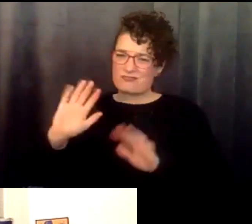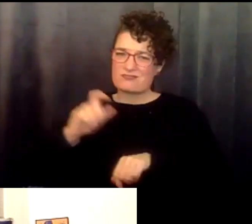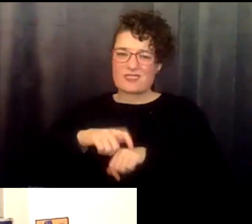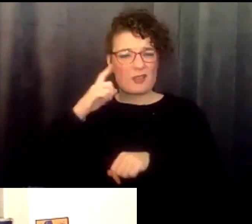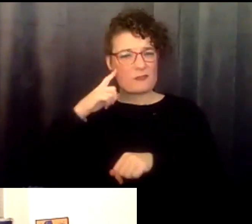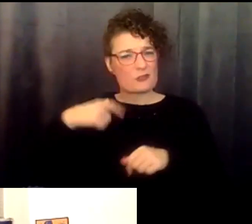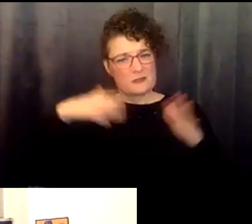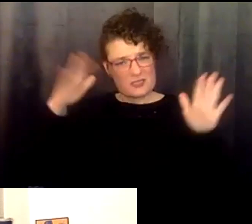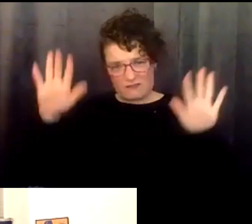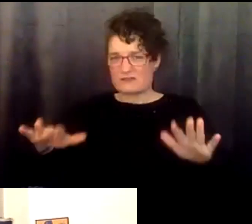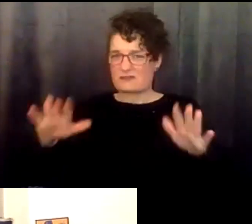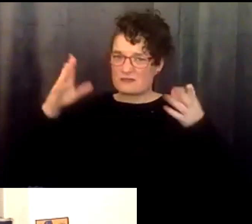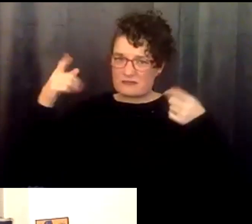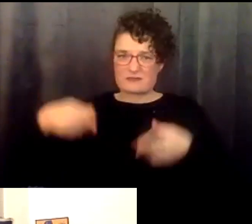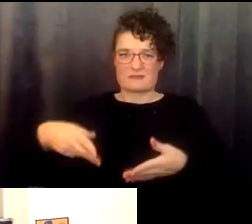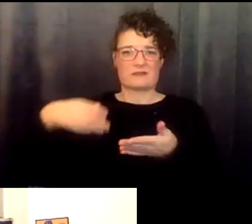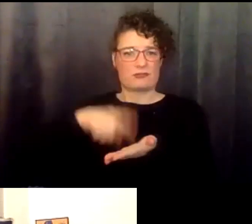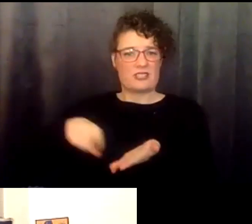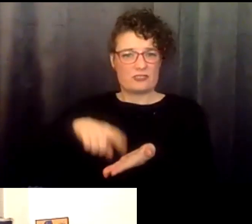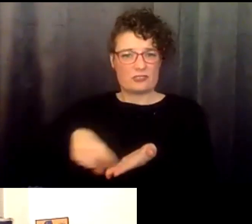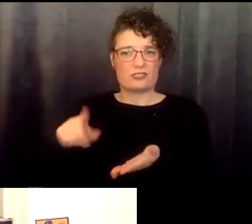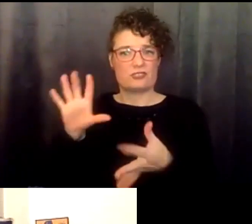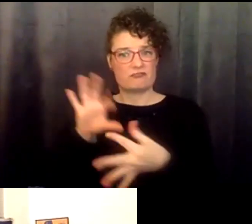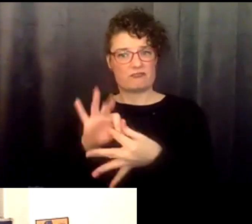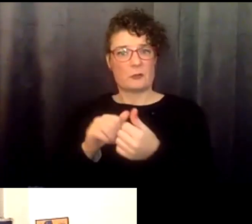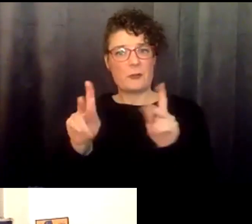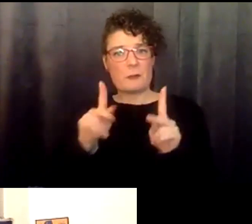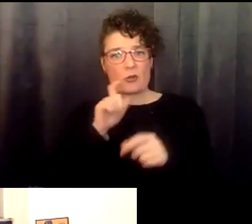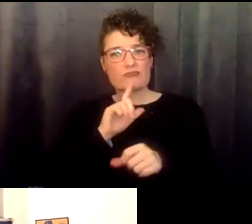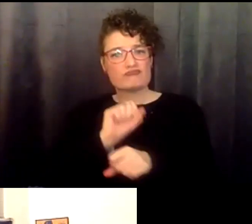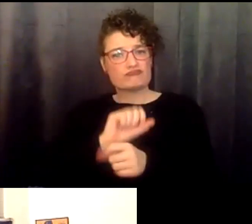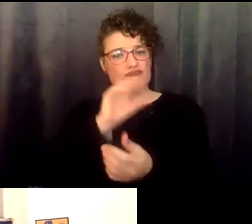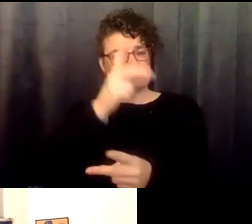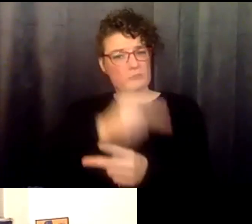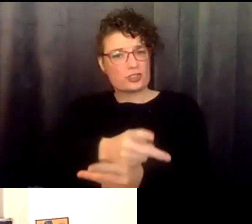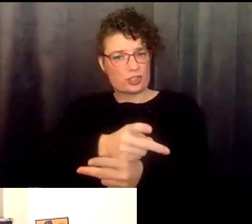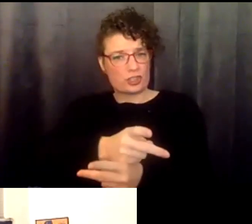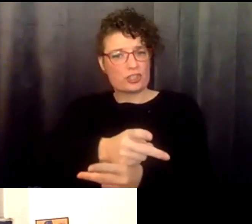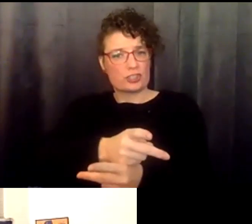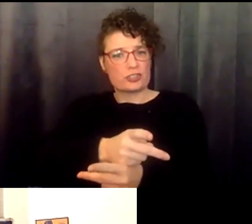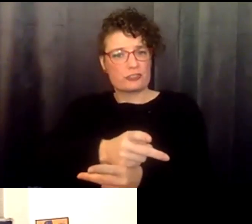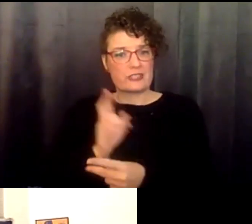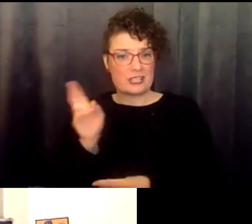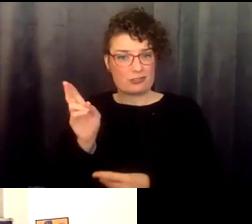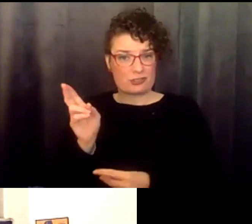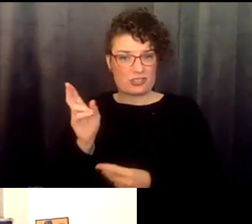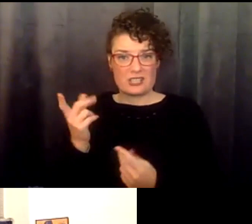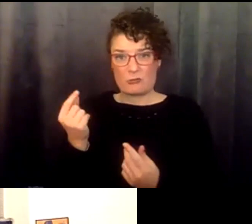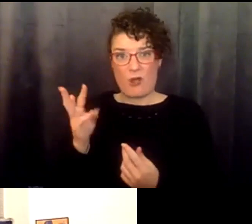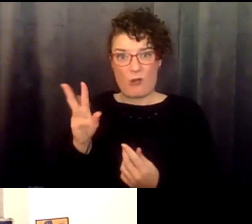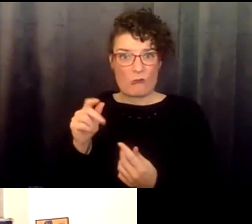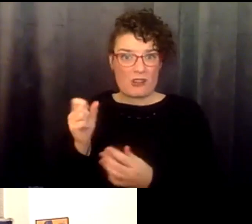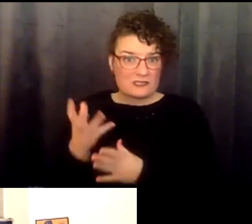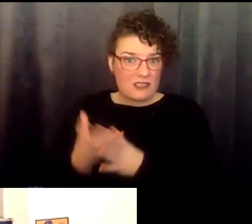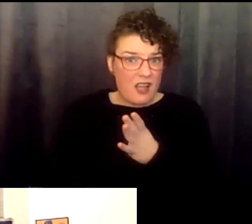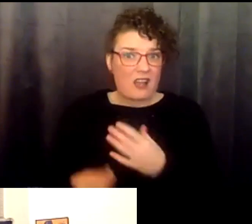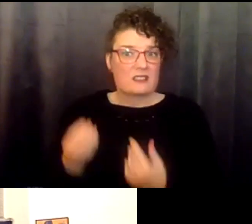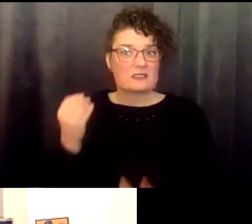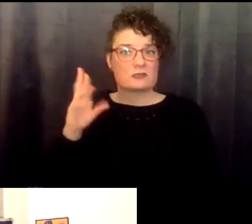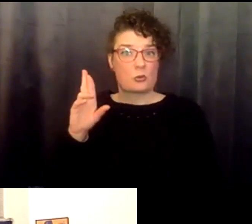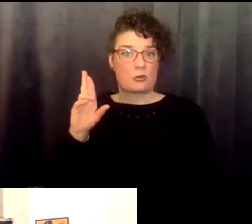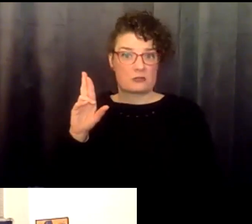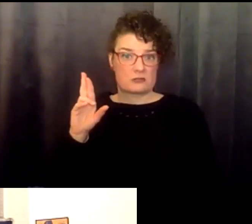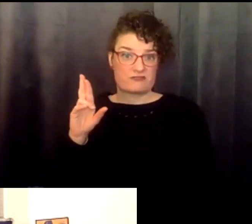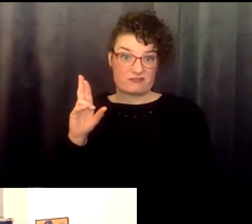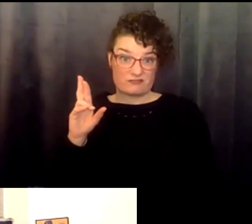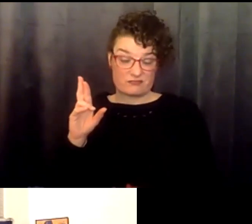like connect with folks who are preserving and like be part of that movement to preserve what has been lost or what is in the works